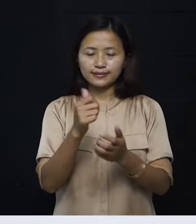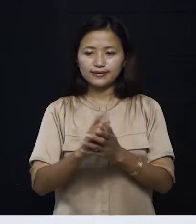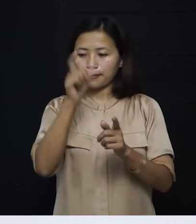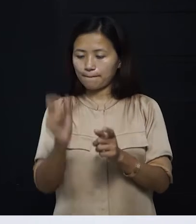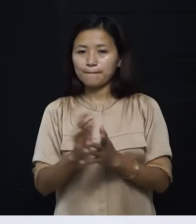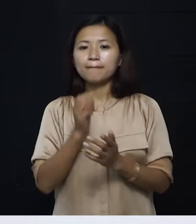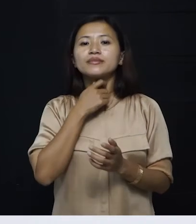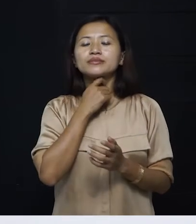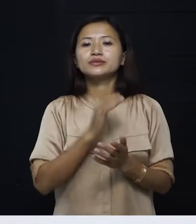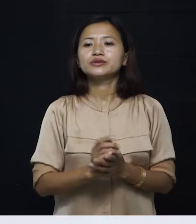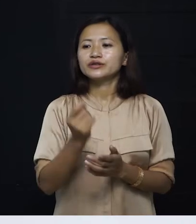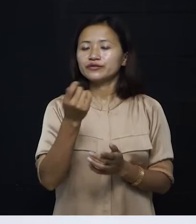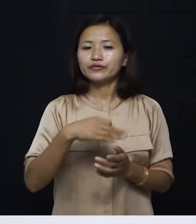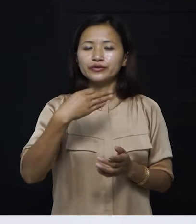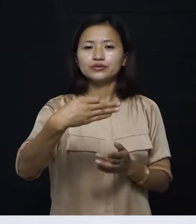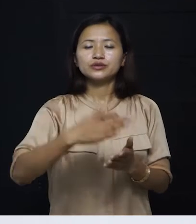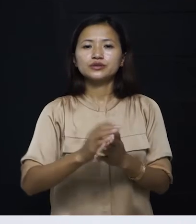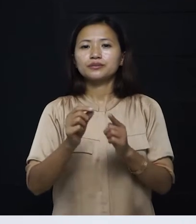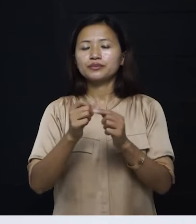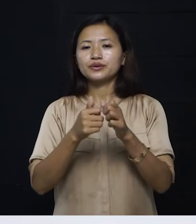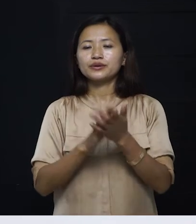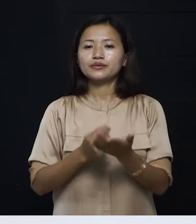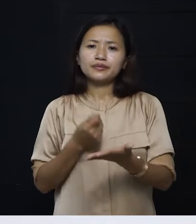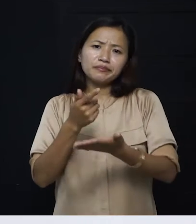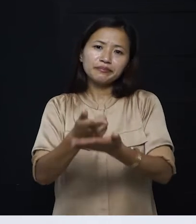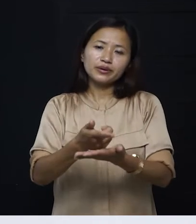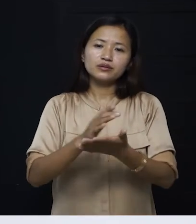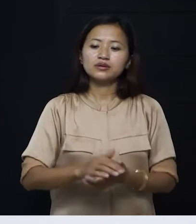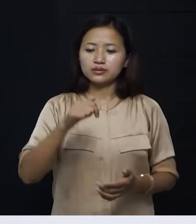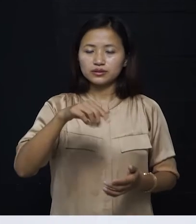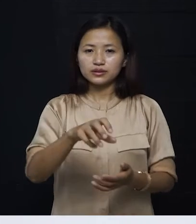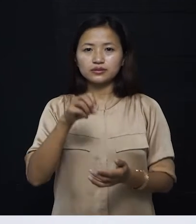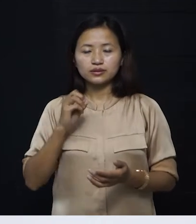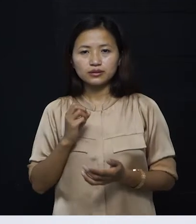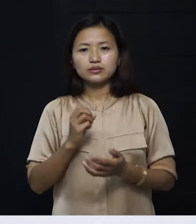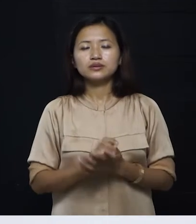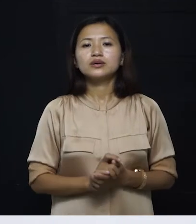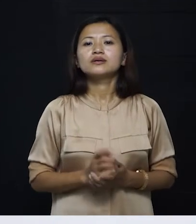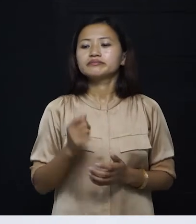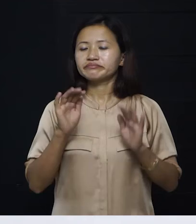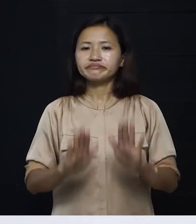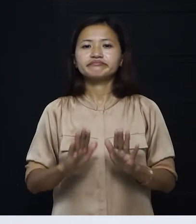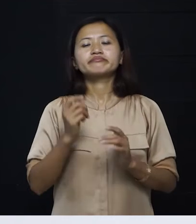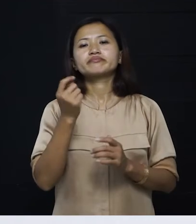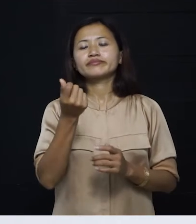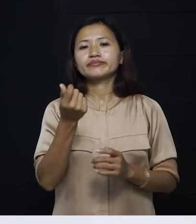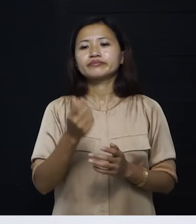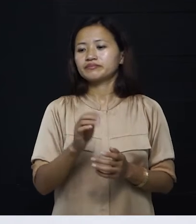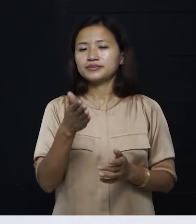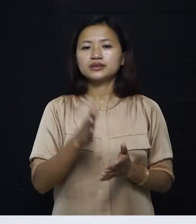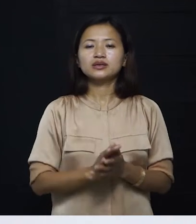the promise of future payment. That means he will take it now because right now he doesn't have the money. So he will take